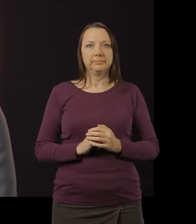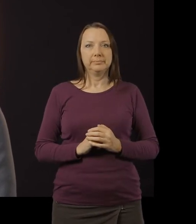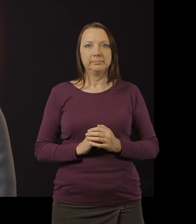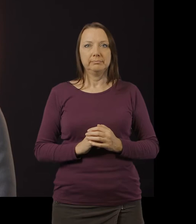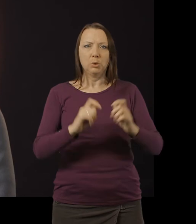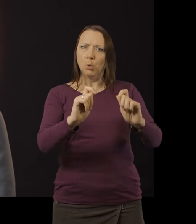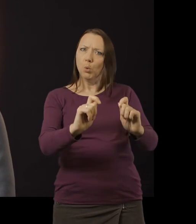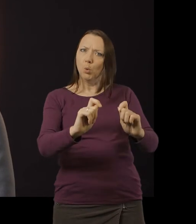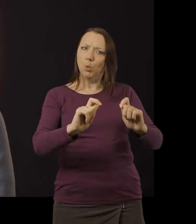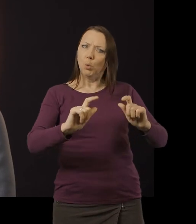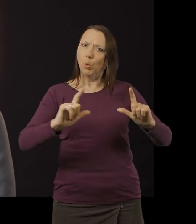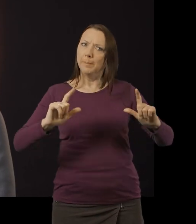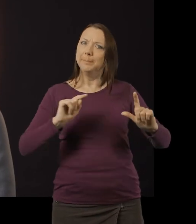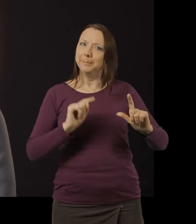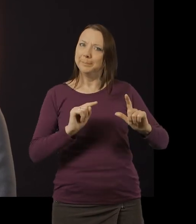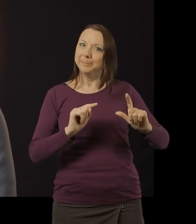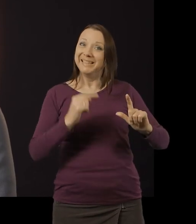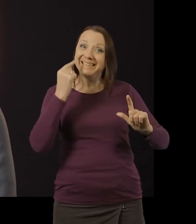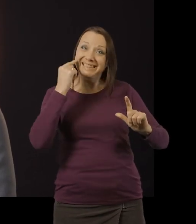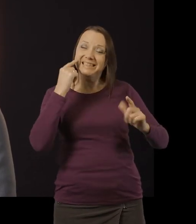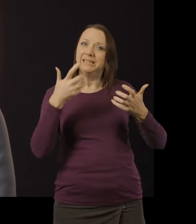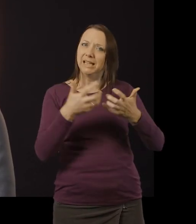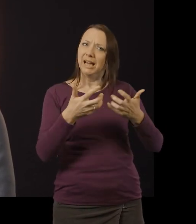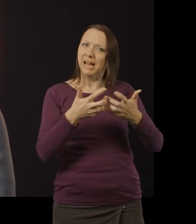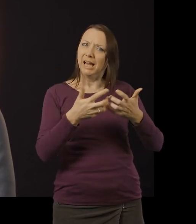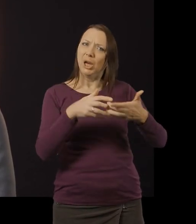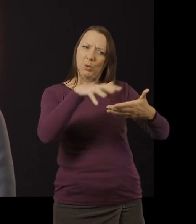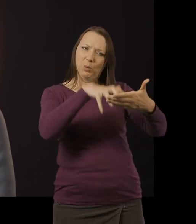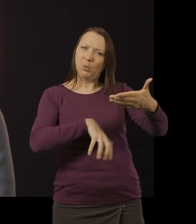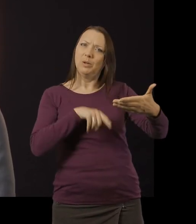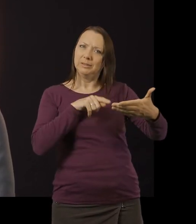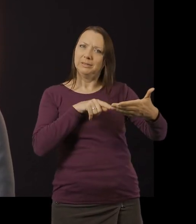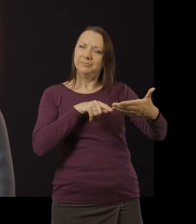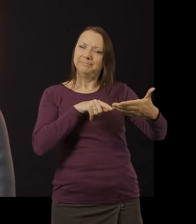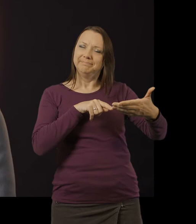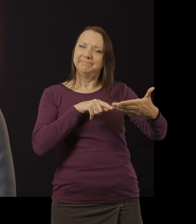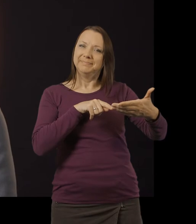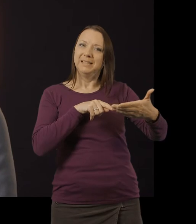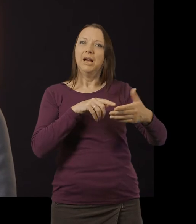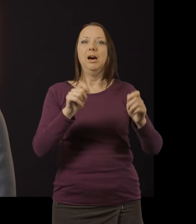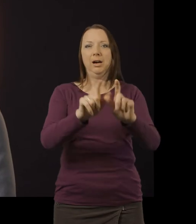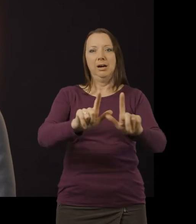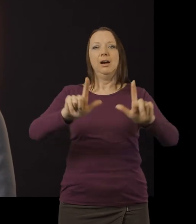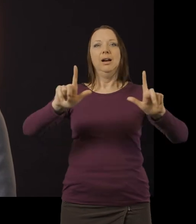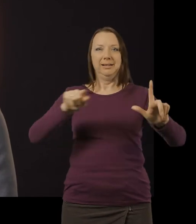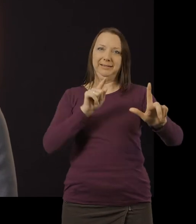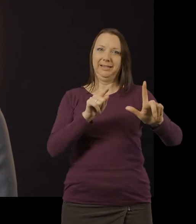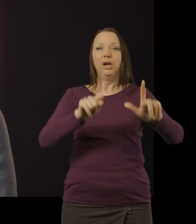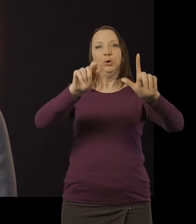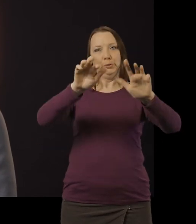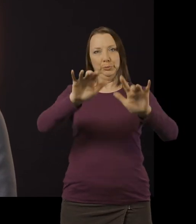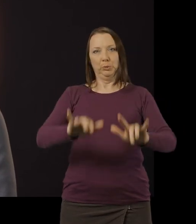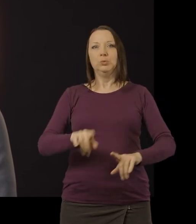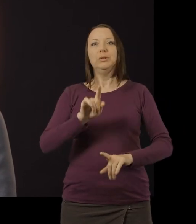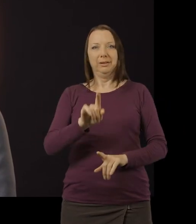The font styles, the easiest way to make the font styles, text styles, etc., is to make all notes